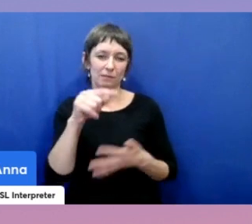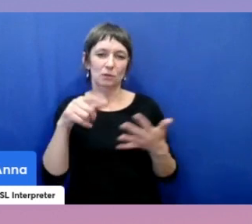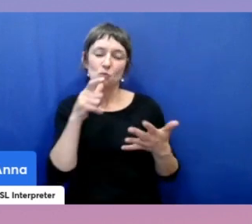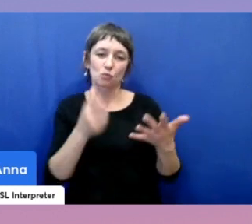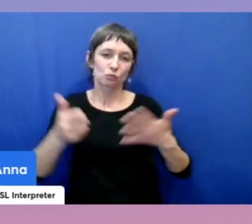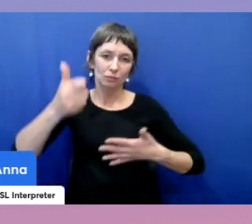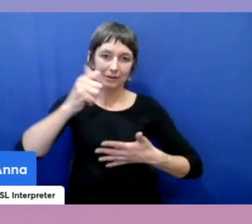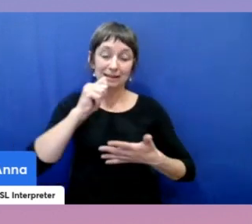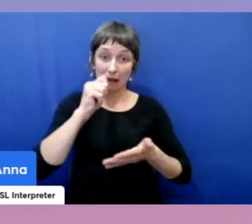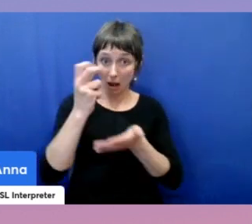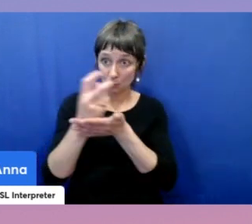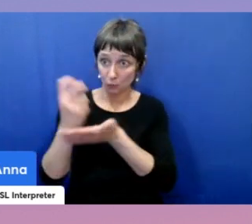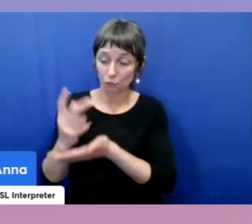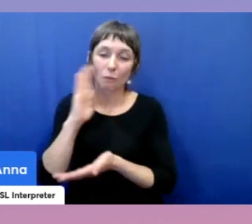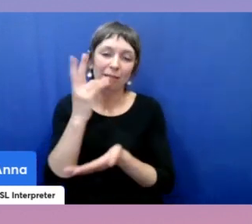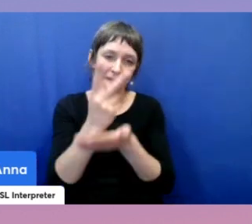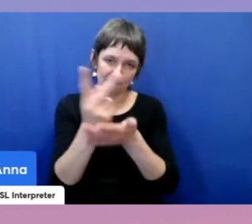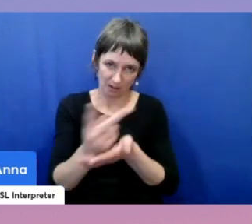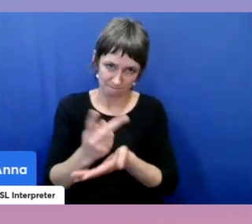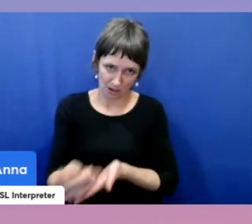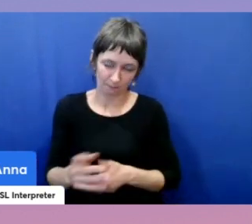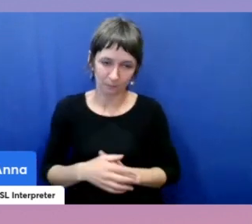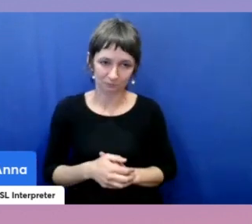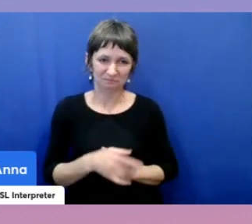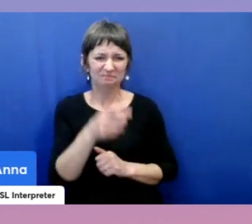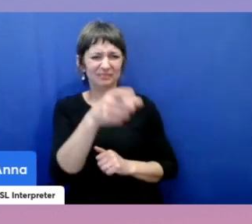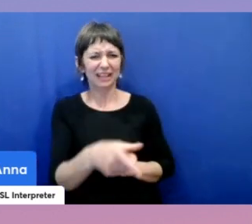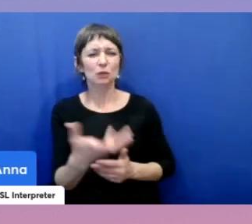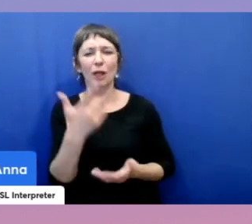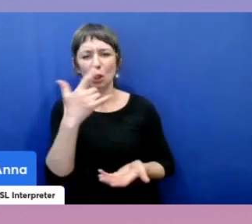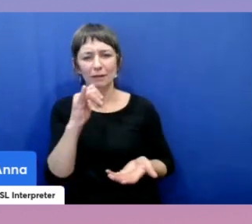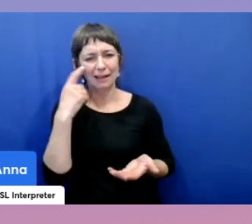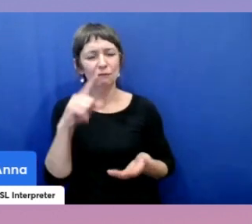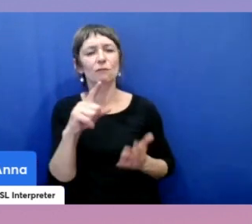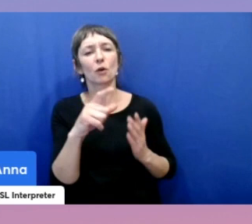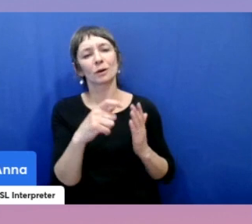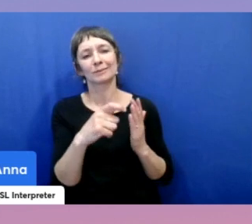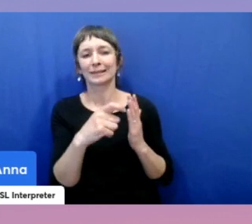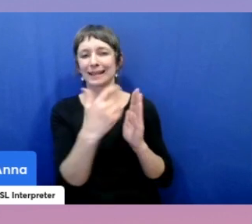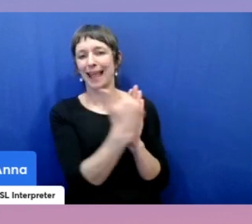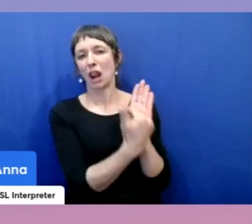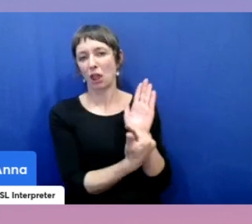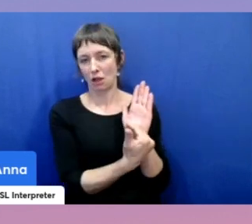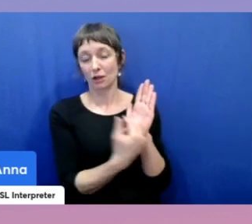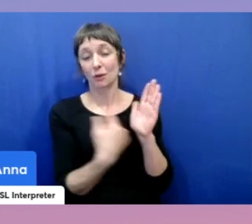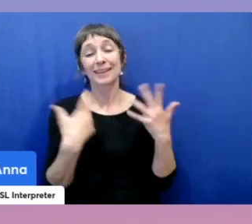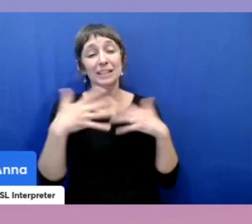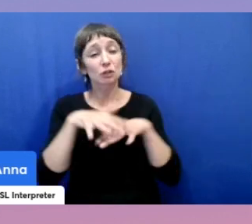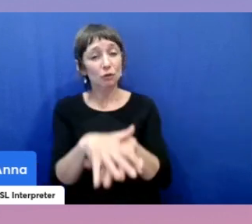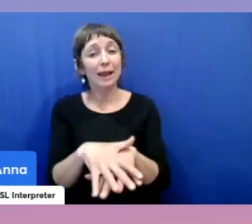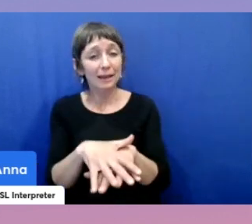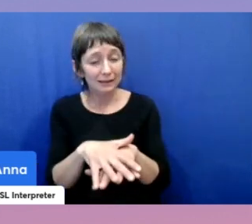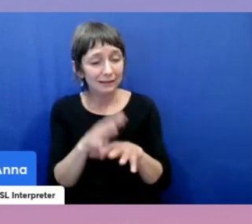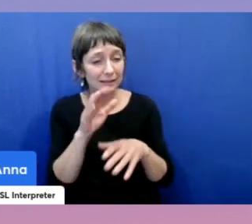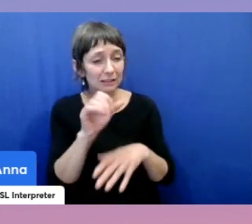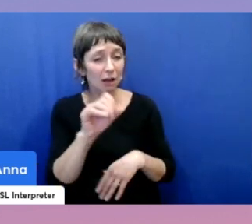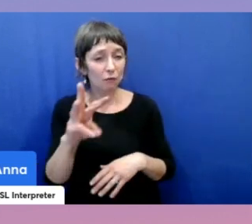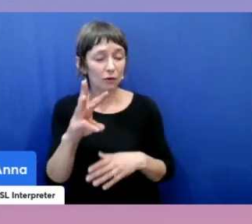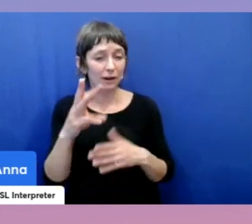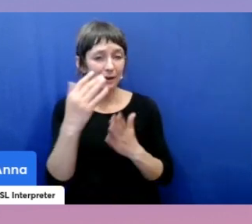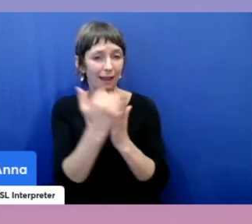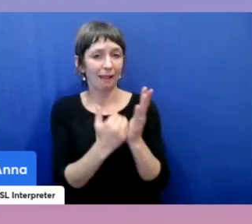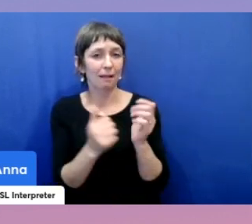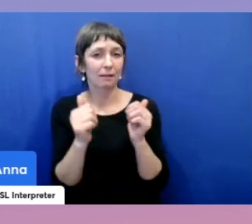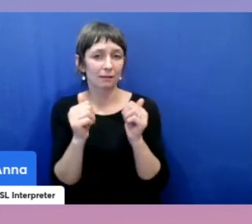And here is what it looked like for the software catalog. We integrate our software catalog information into Notion